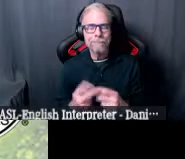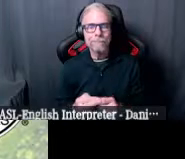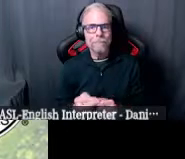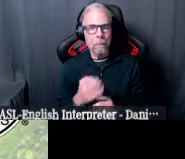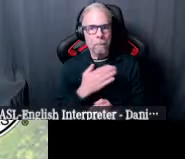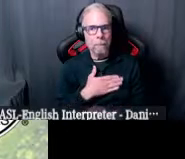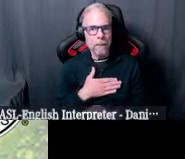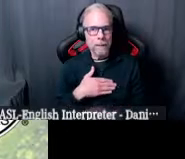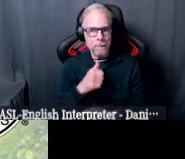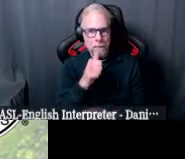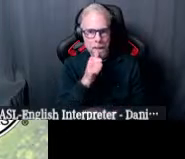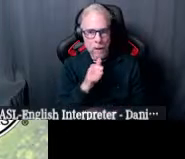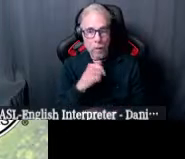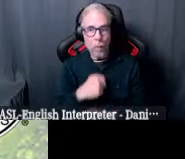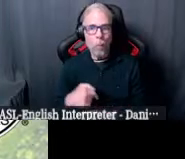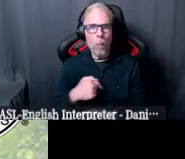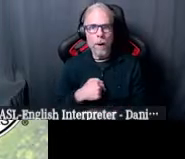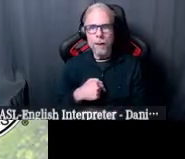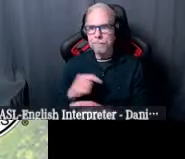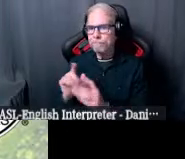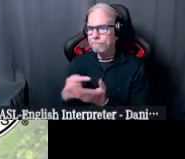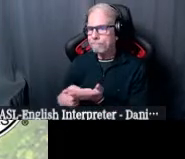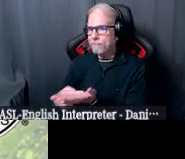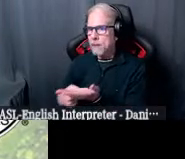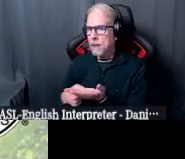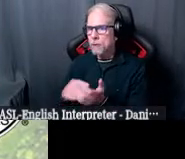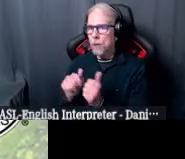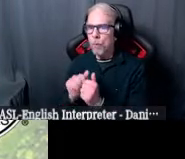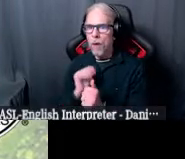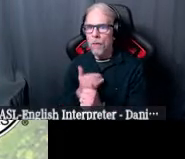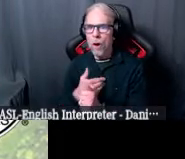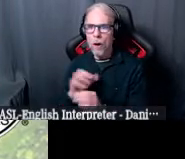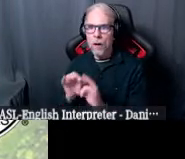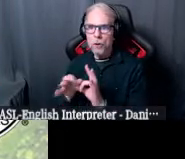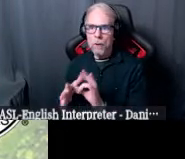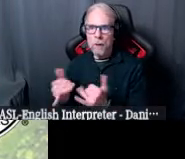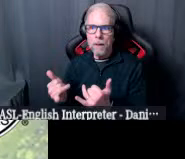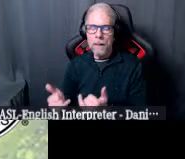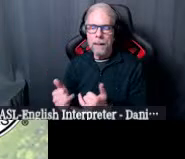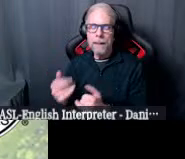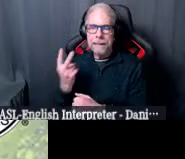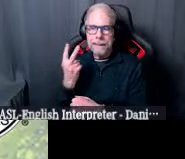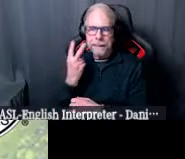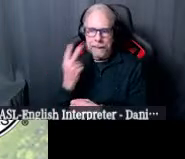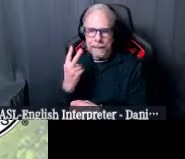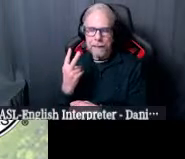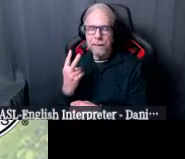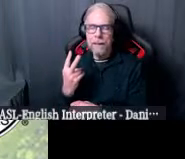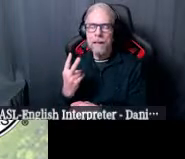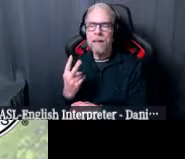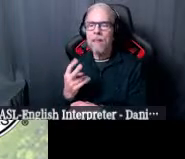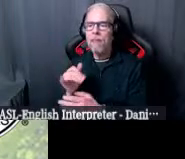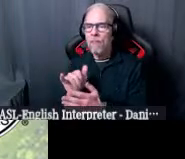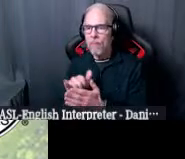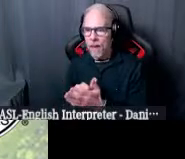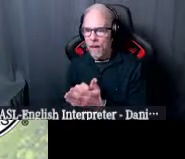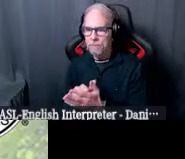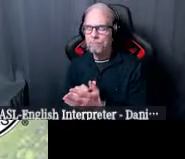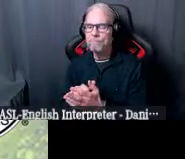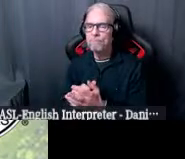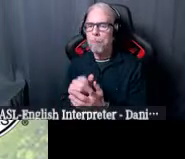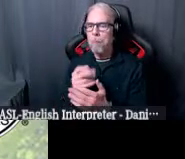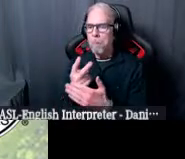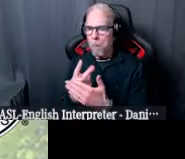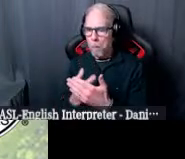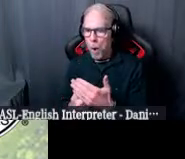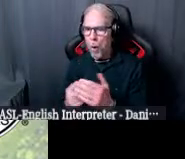So we are confirming with our ASL interpreters at this point that they can view themselves when they are on